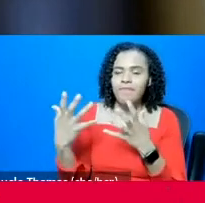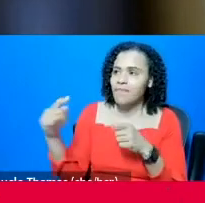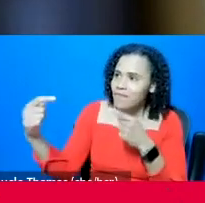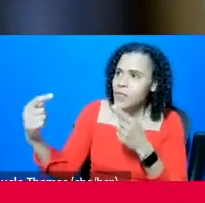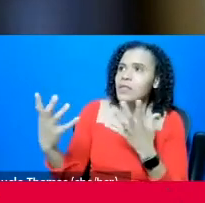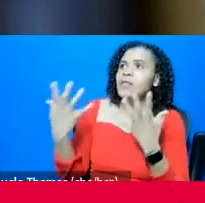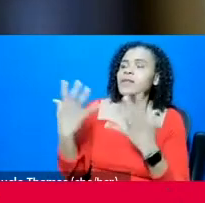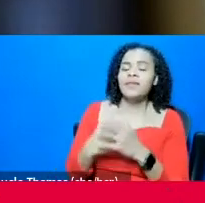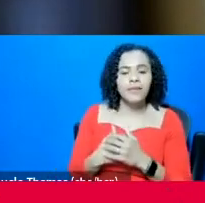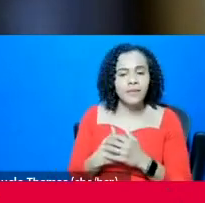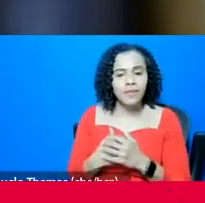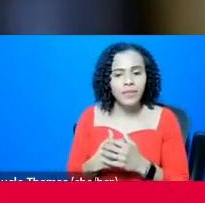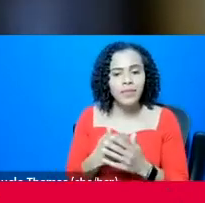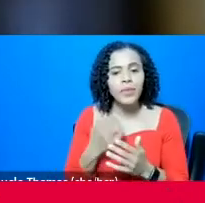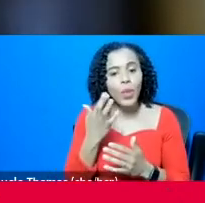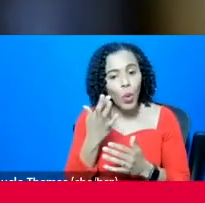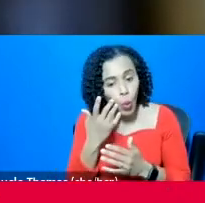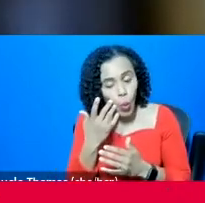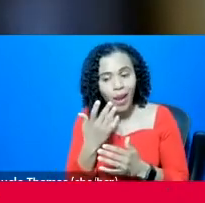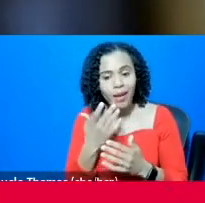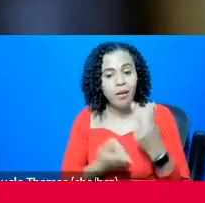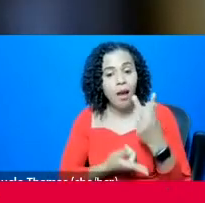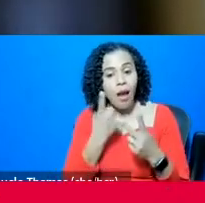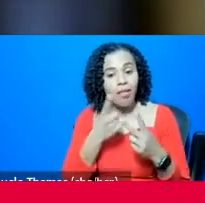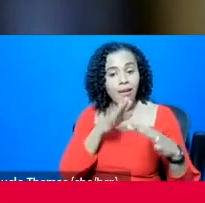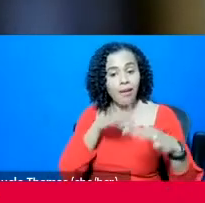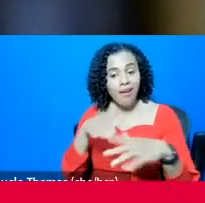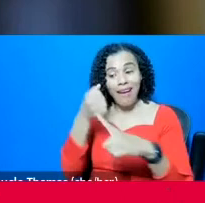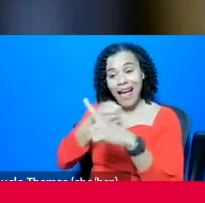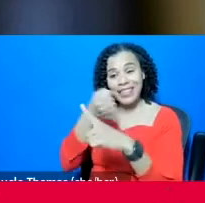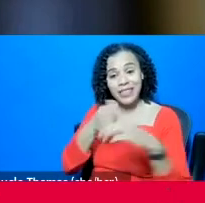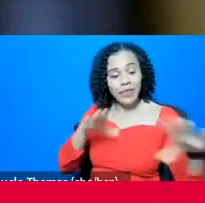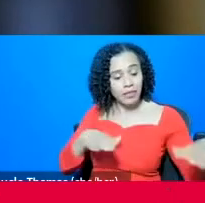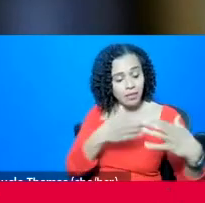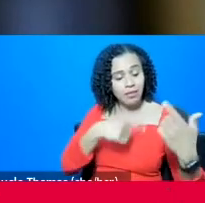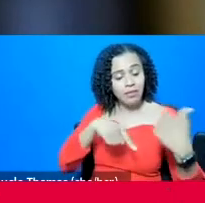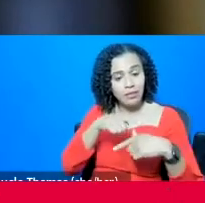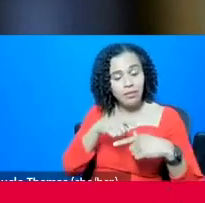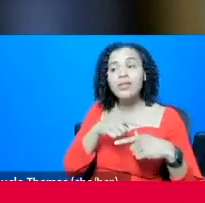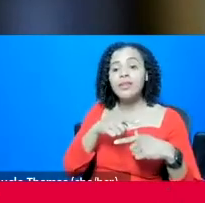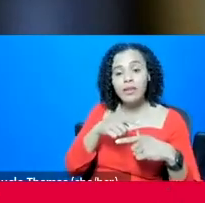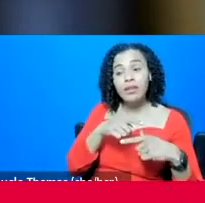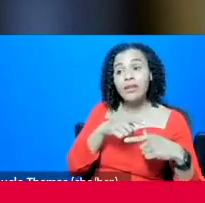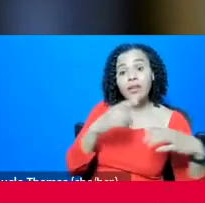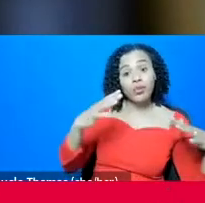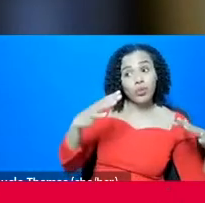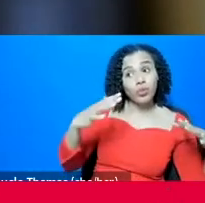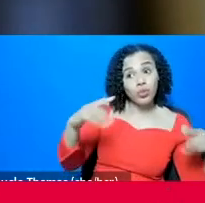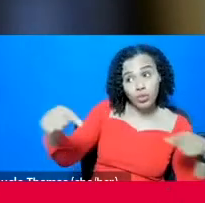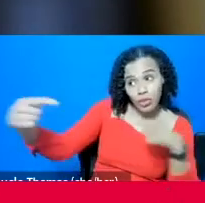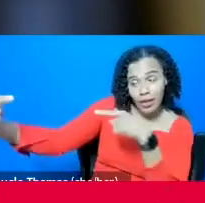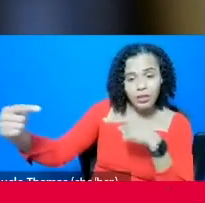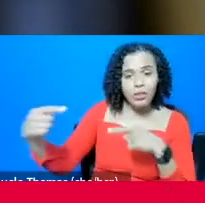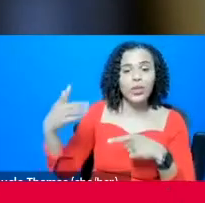And when we are working with other activists in those spaces, we have to be supportive of them and recognize when to support each